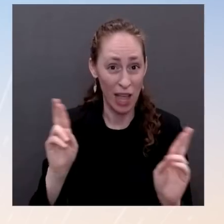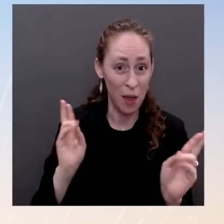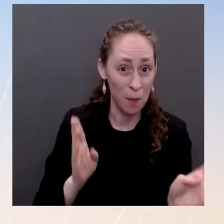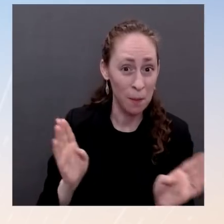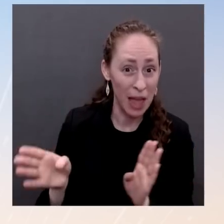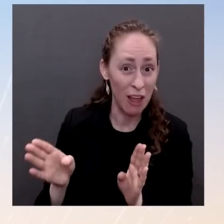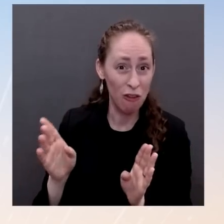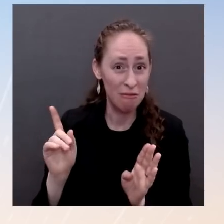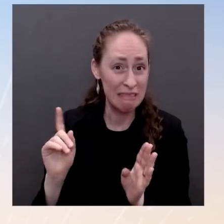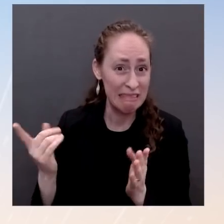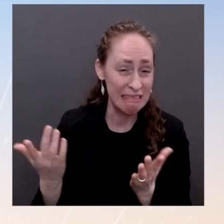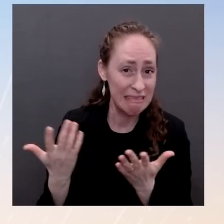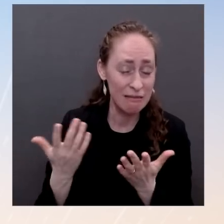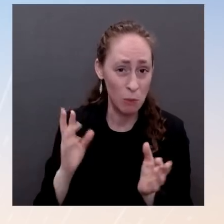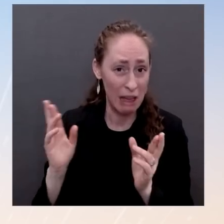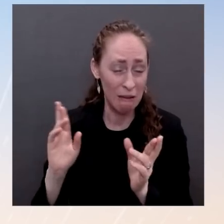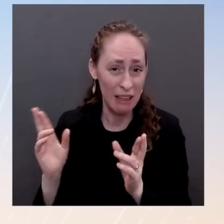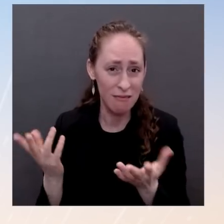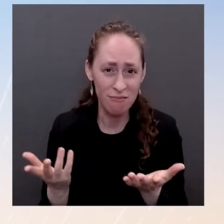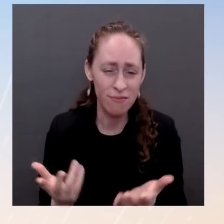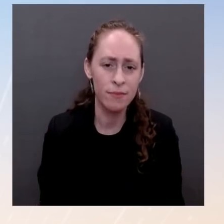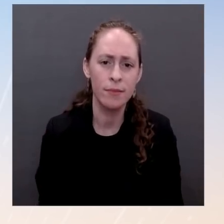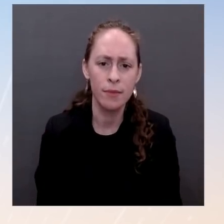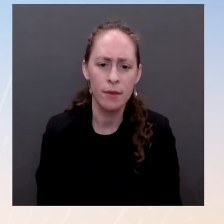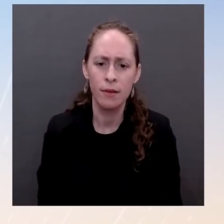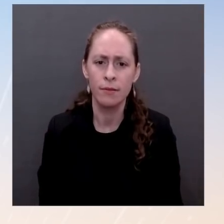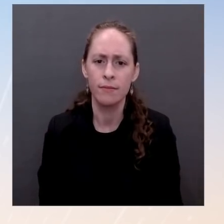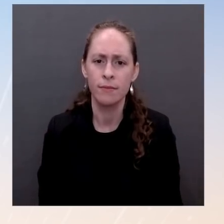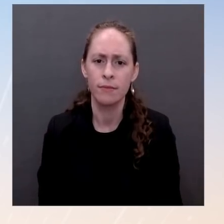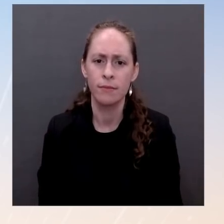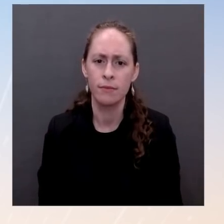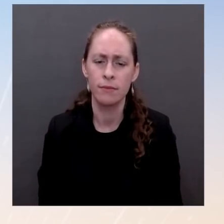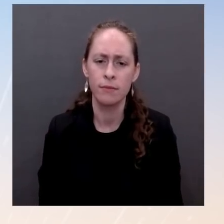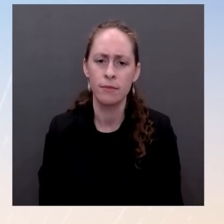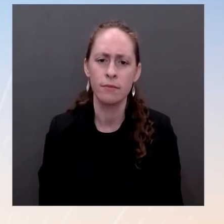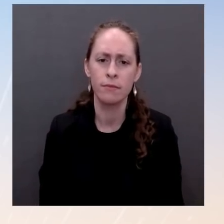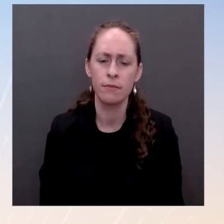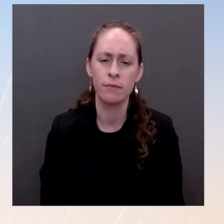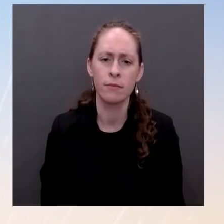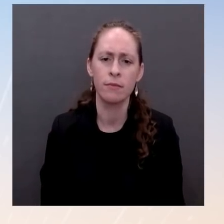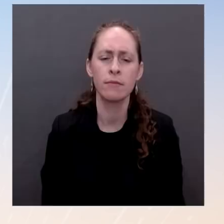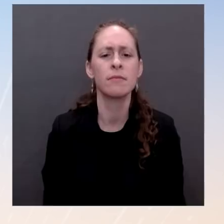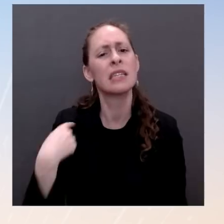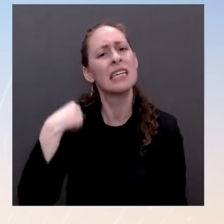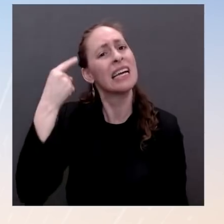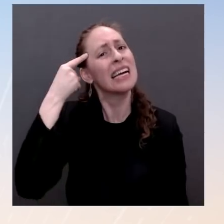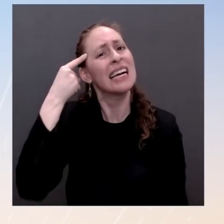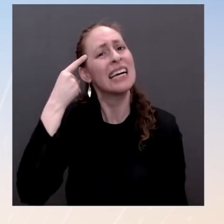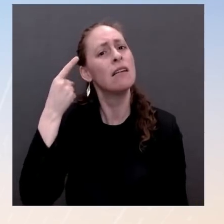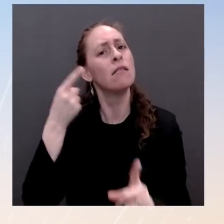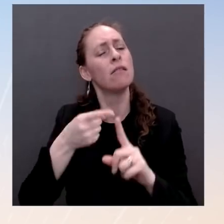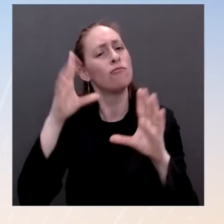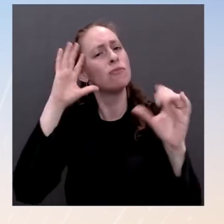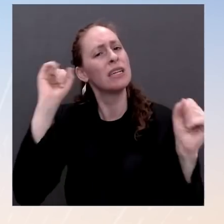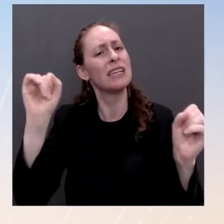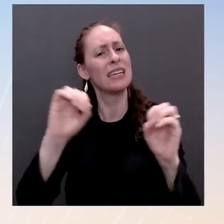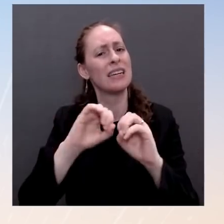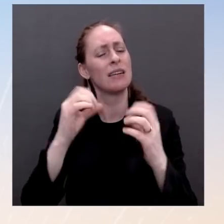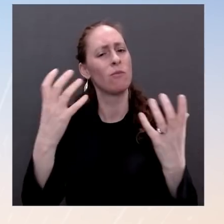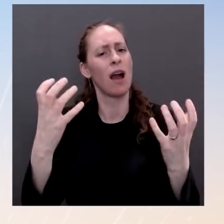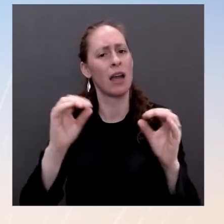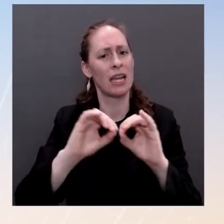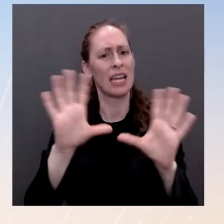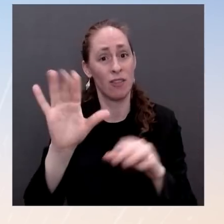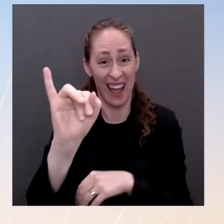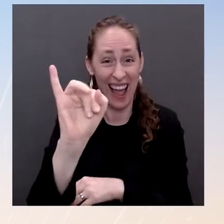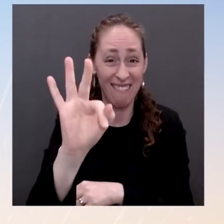was touching on was the fact that if Russia decides to invade, there could be consequences here at home,